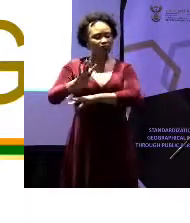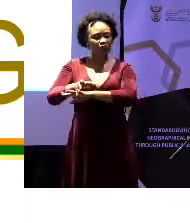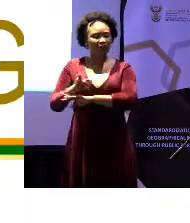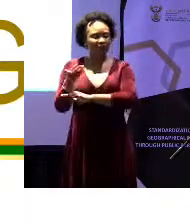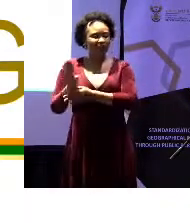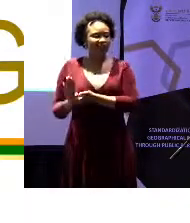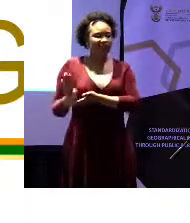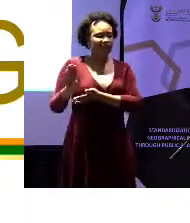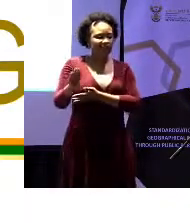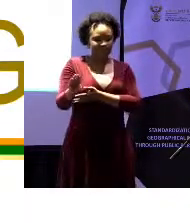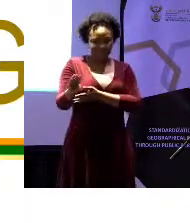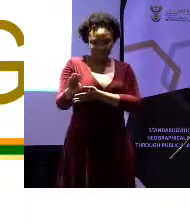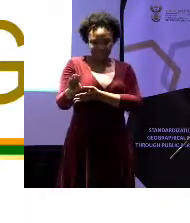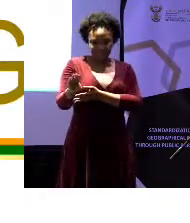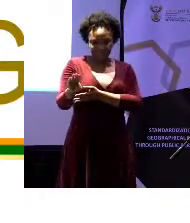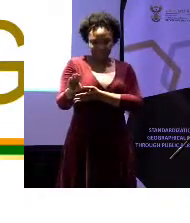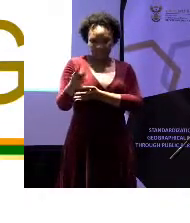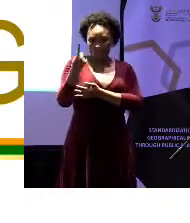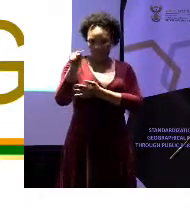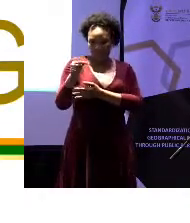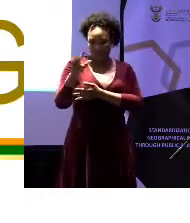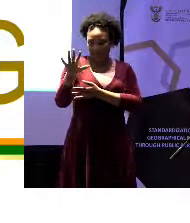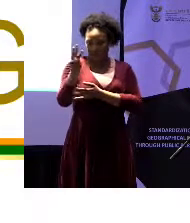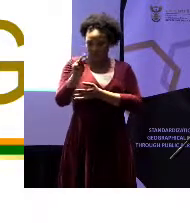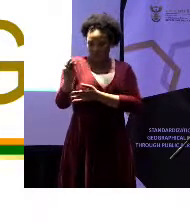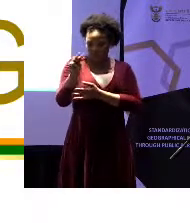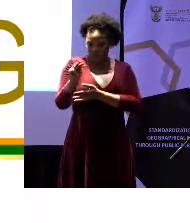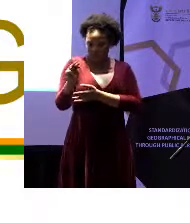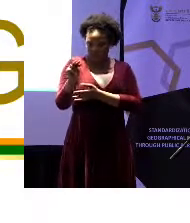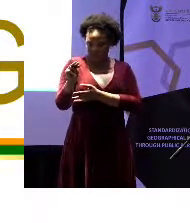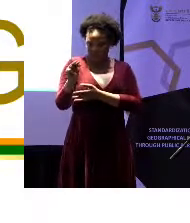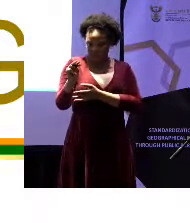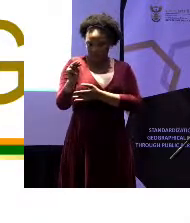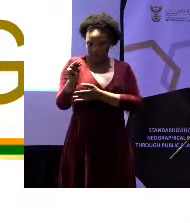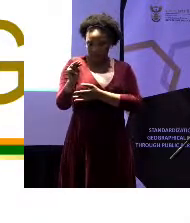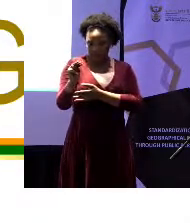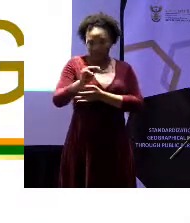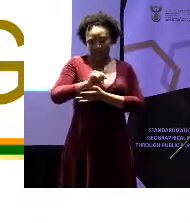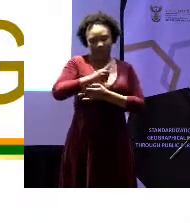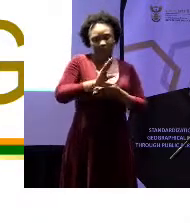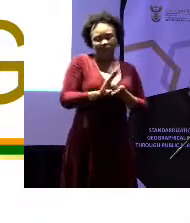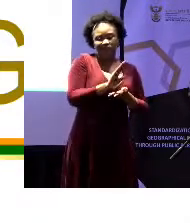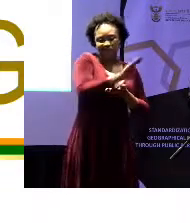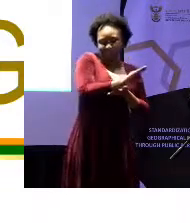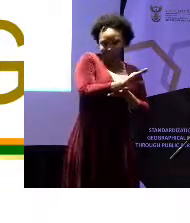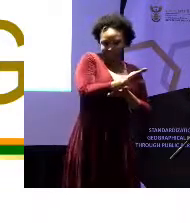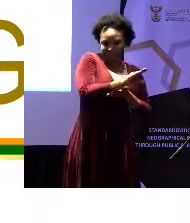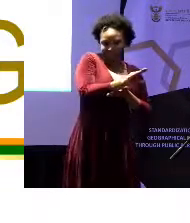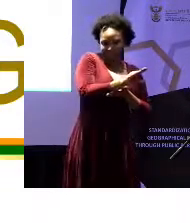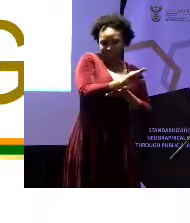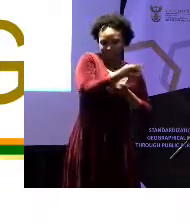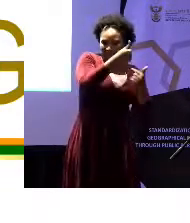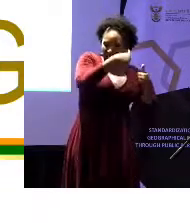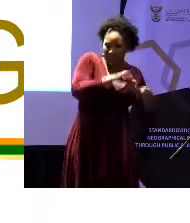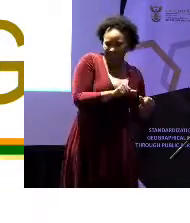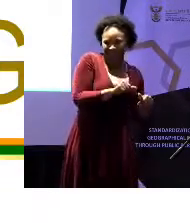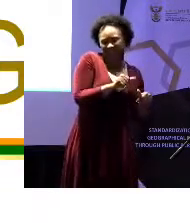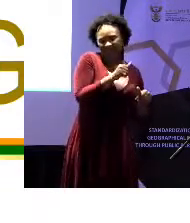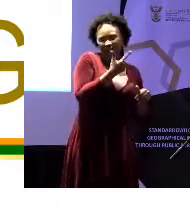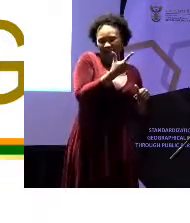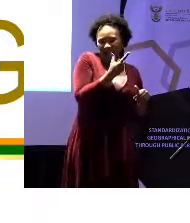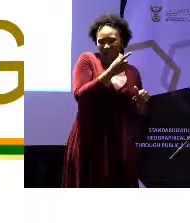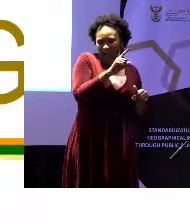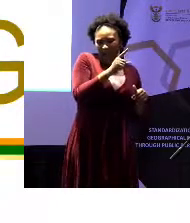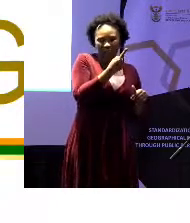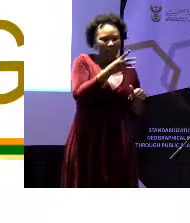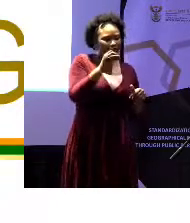the PGNC to the tune of 1.5 million, and then you'll find the other one funding at an amount which is less than 100,000. However, the work